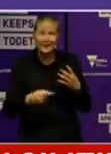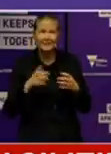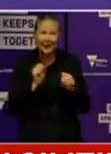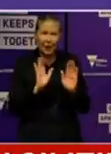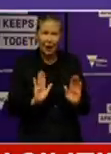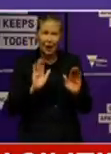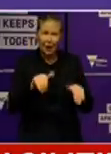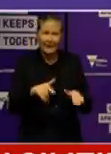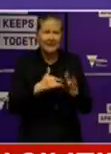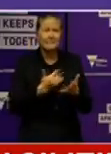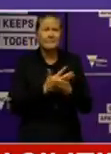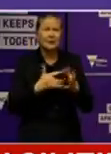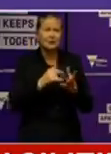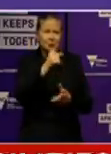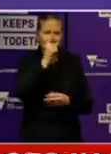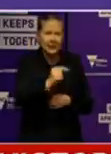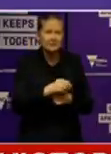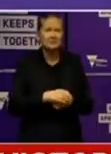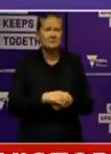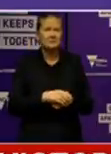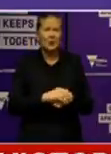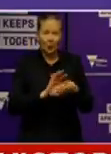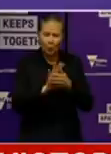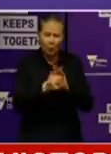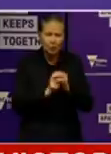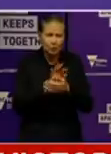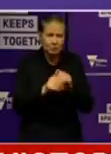washing our hands and getting tested as soon as you have even mild symptoms.